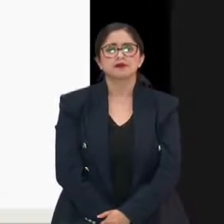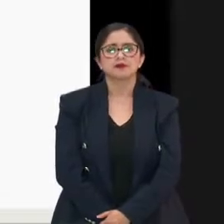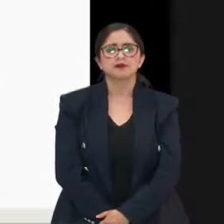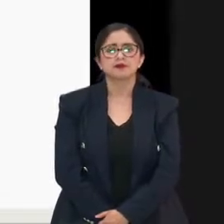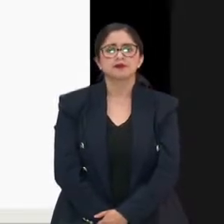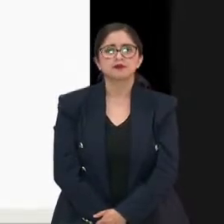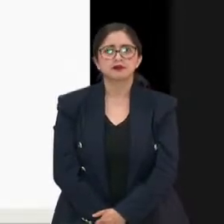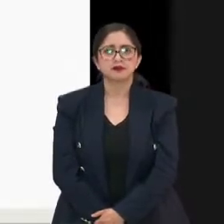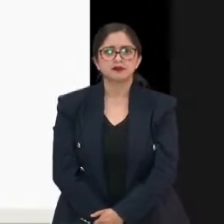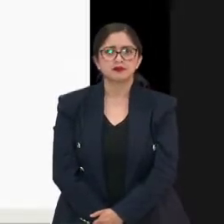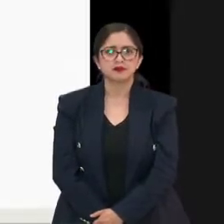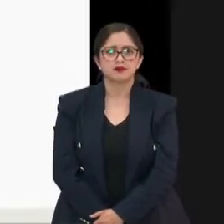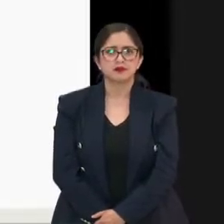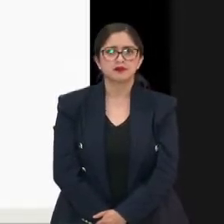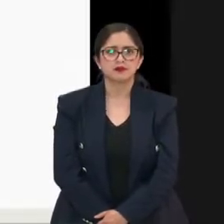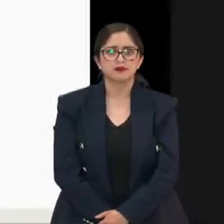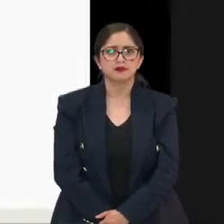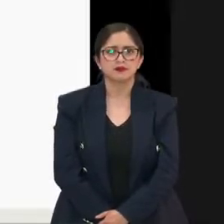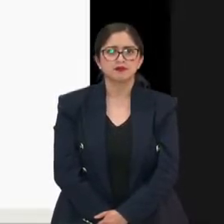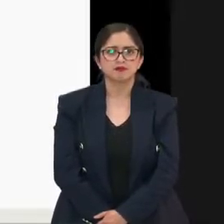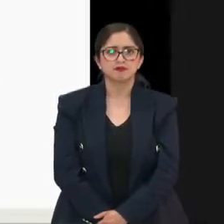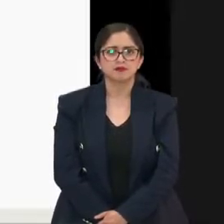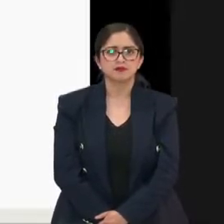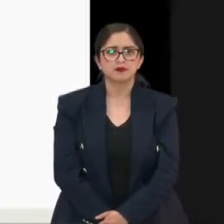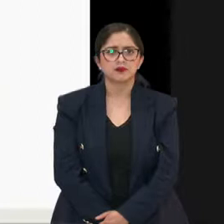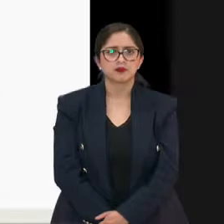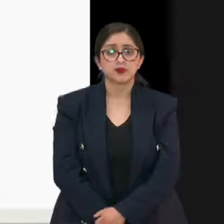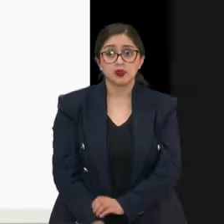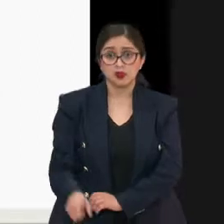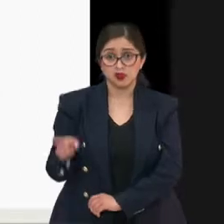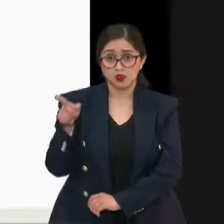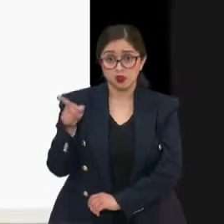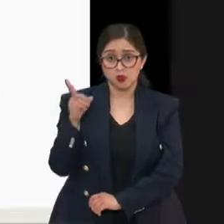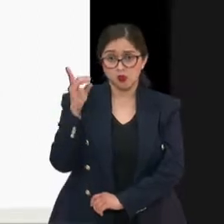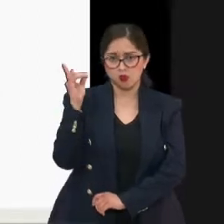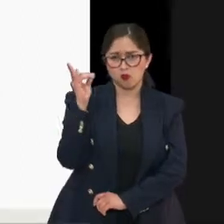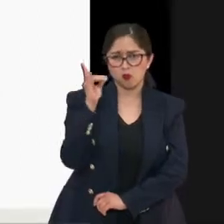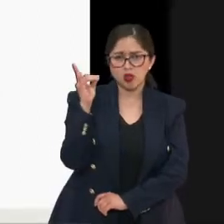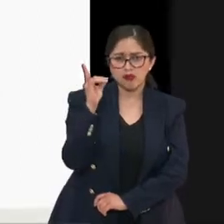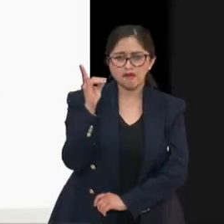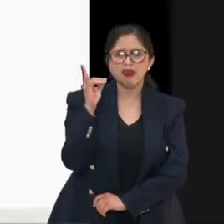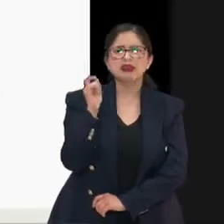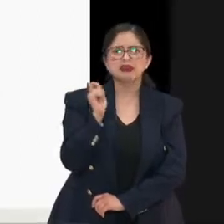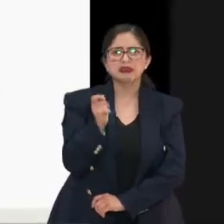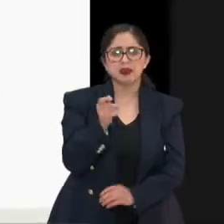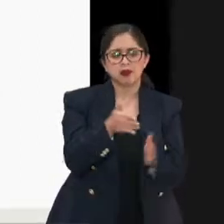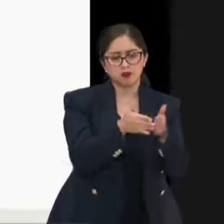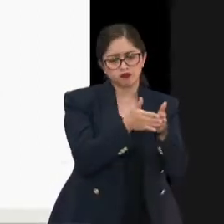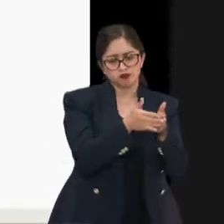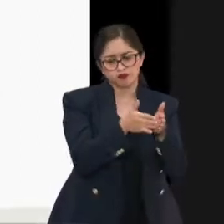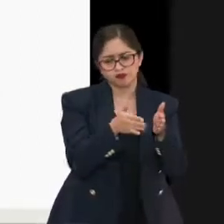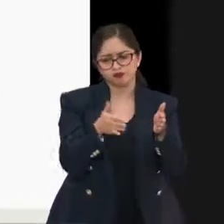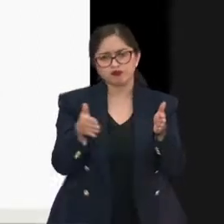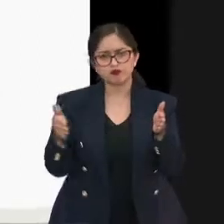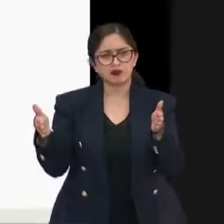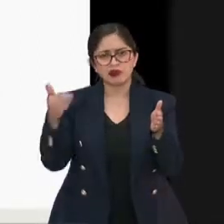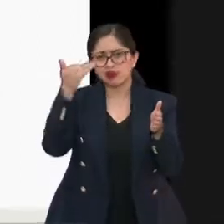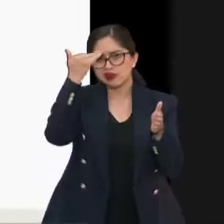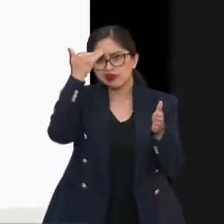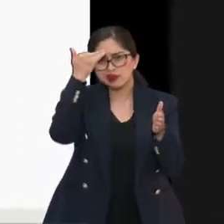Ahora sí. Primero que Bolivia tiene a lo largo, que ha vivido a lo largo de un So Bolivia